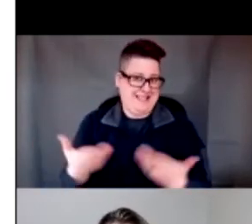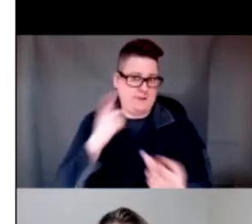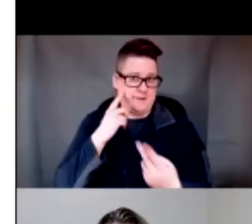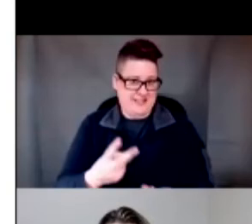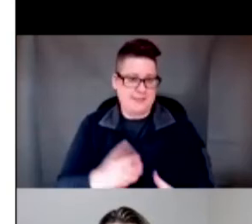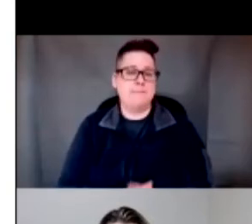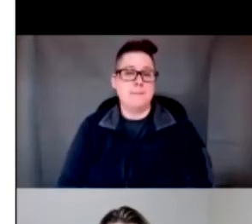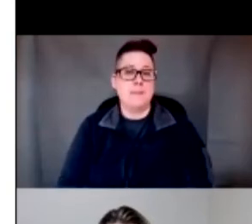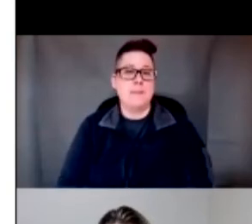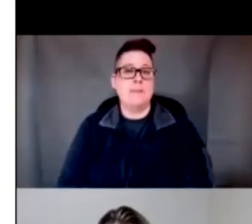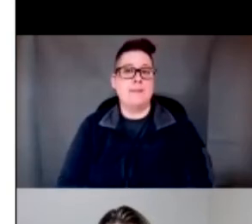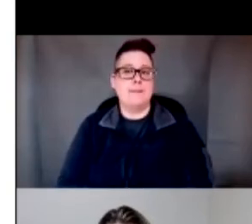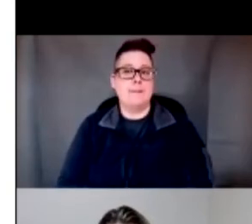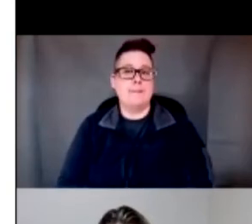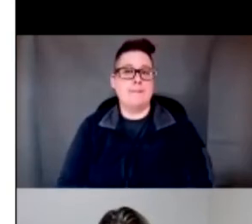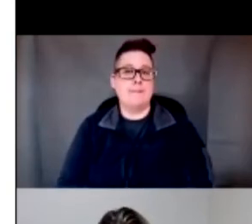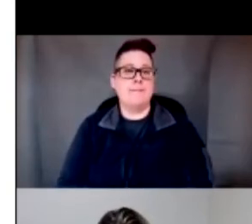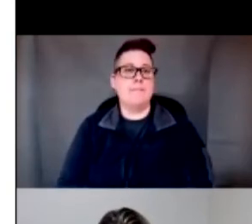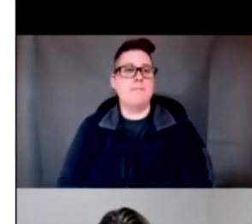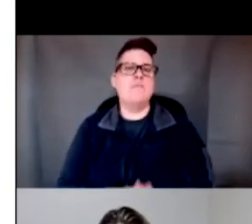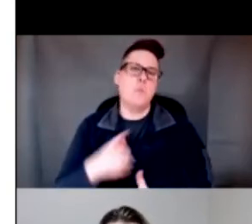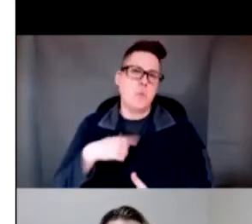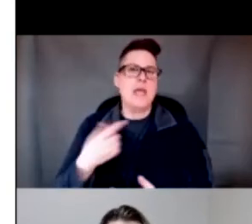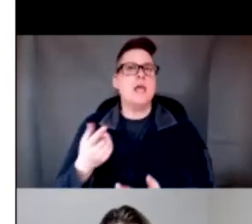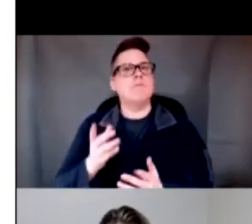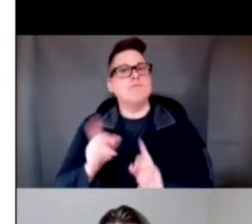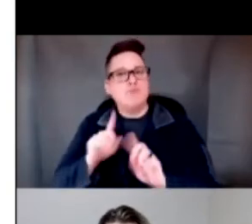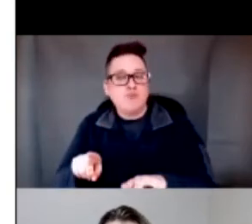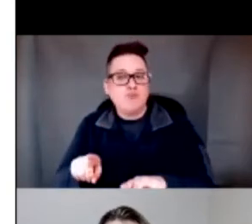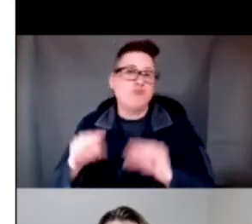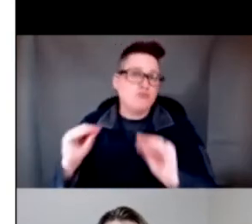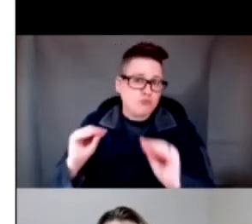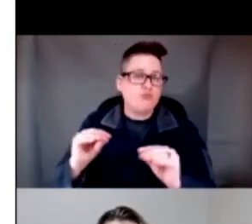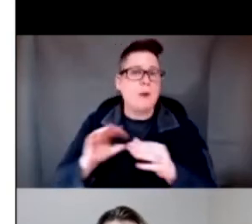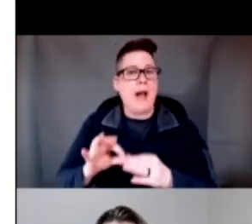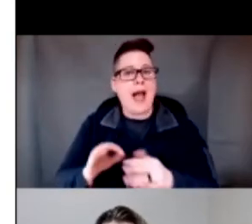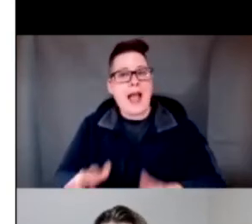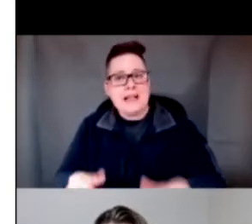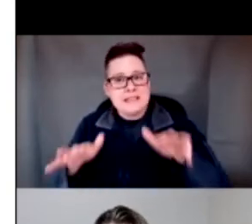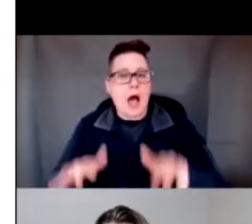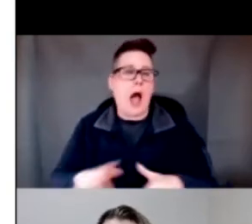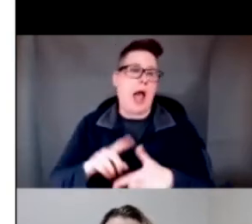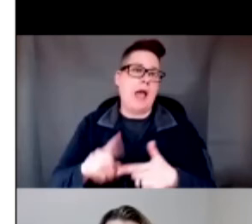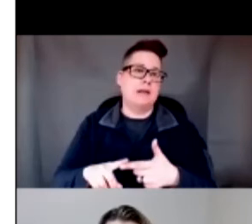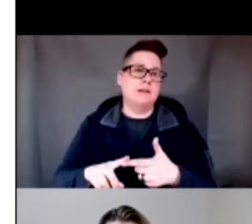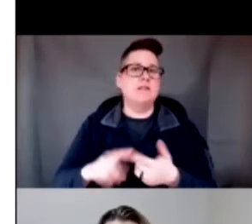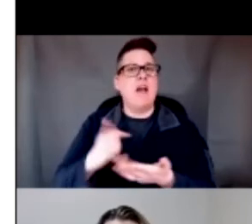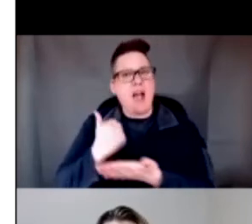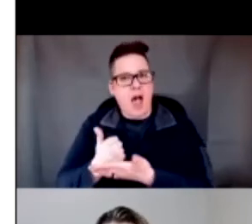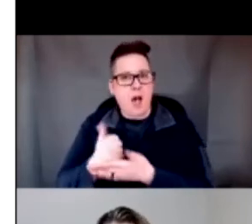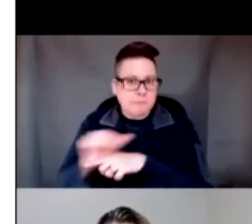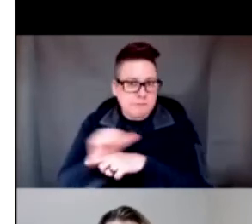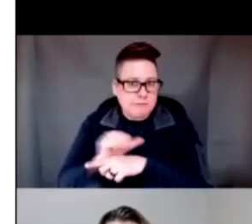in which we were able to provide psychoeducation about anxiety, do some relaxation